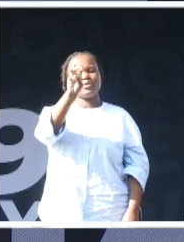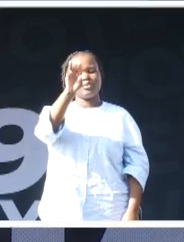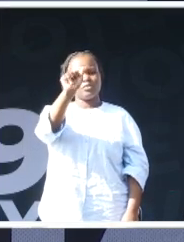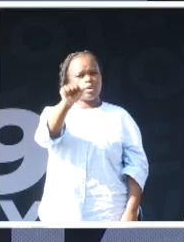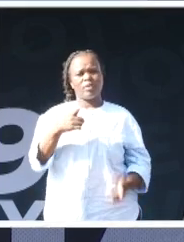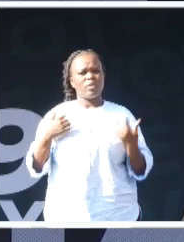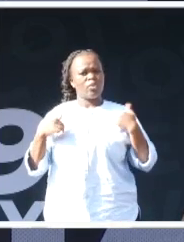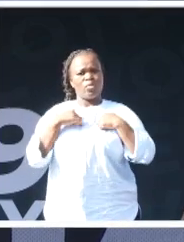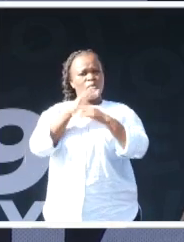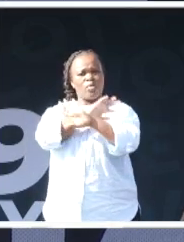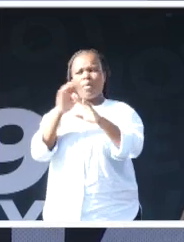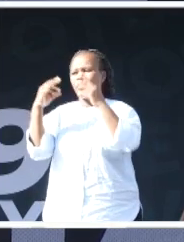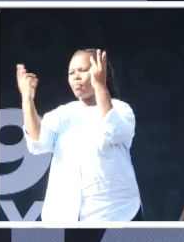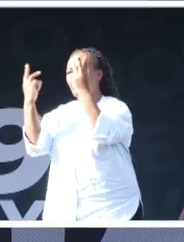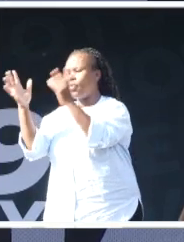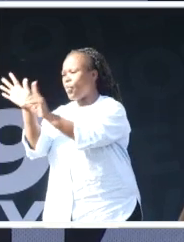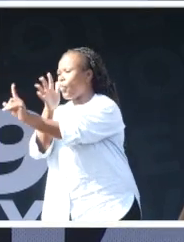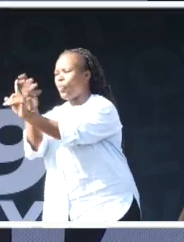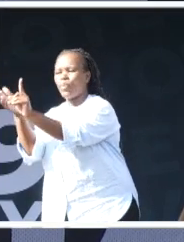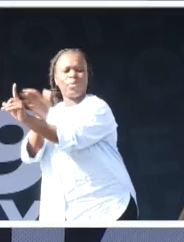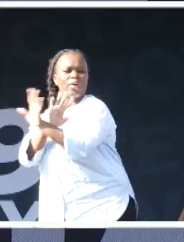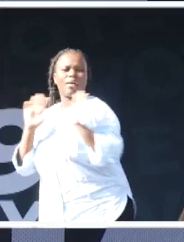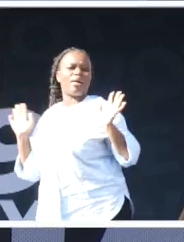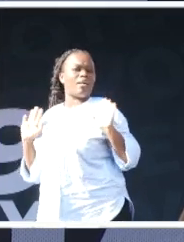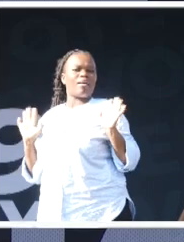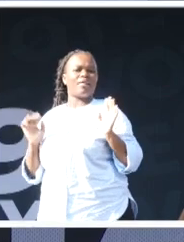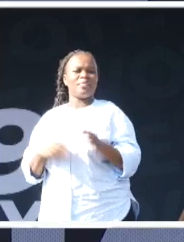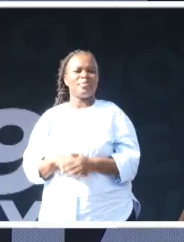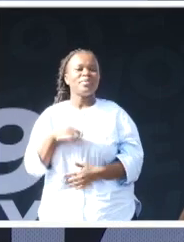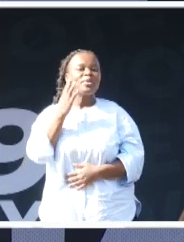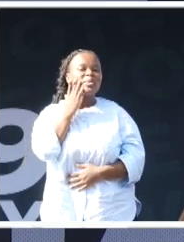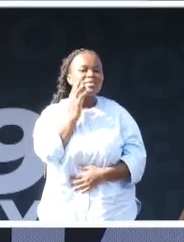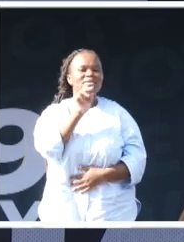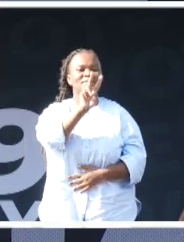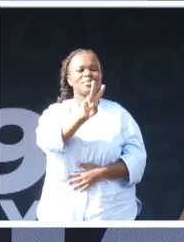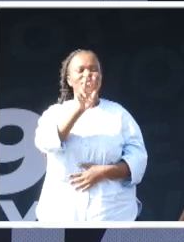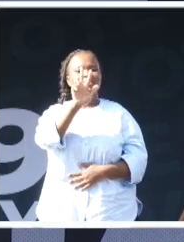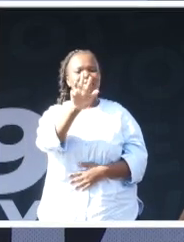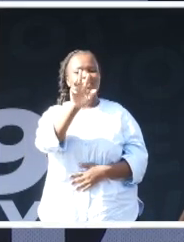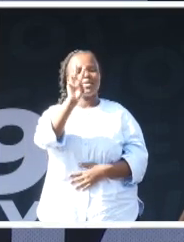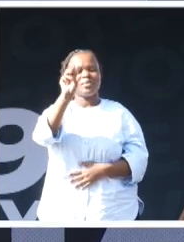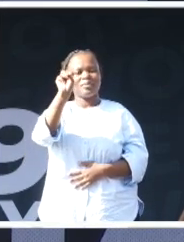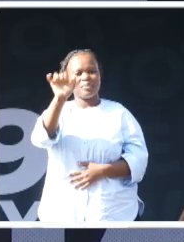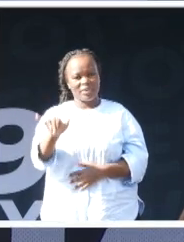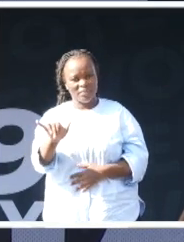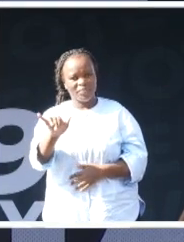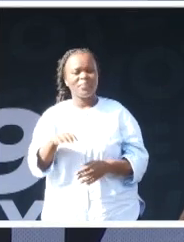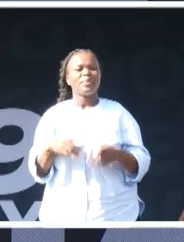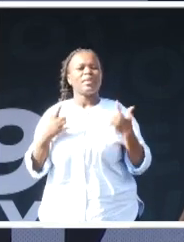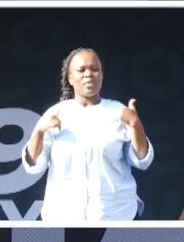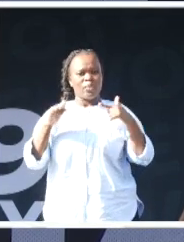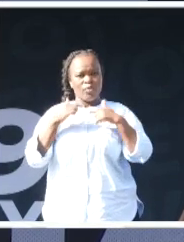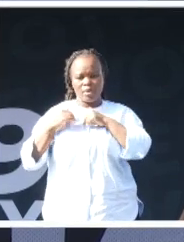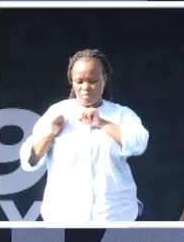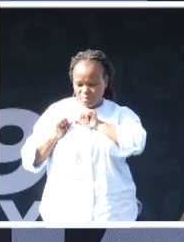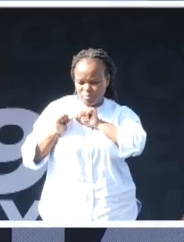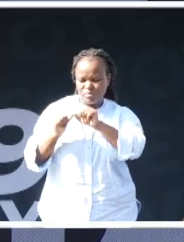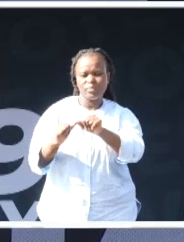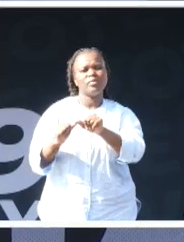to trick voters. And on the 29th of May, we are still going to make it